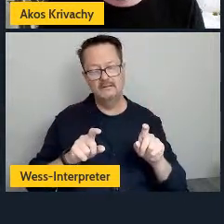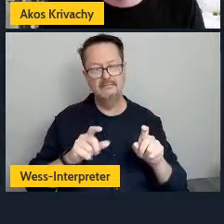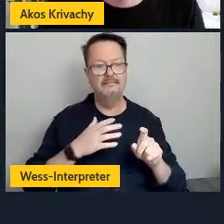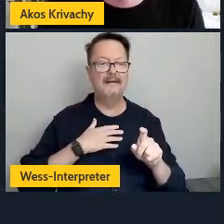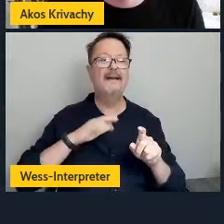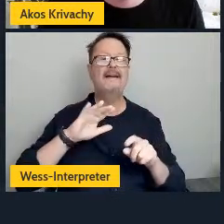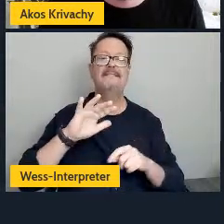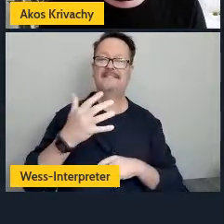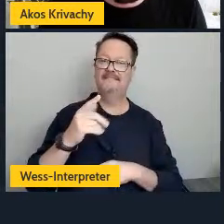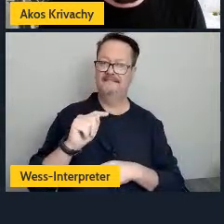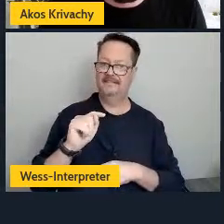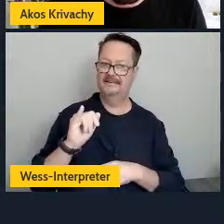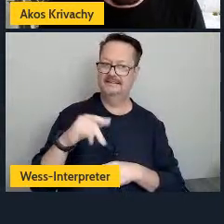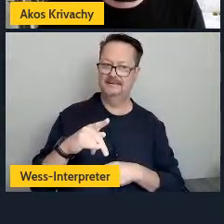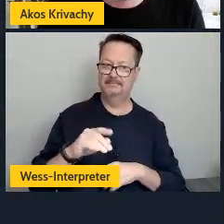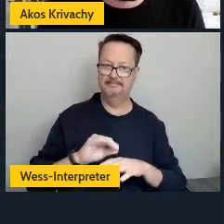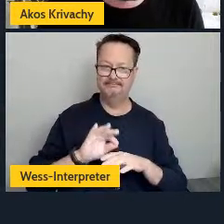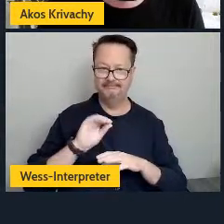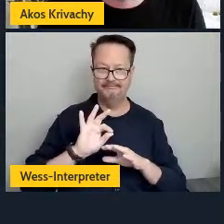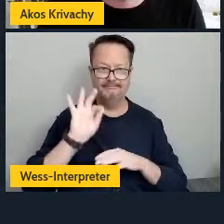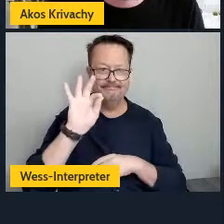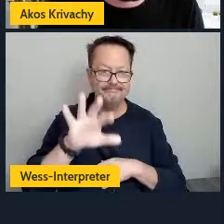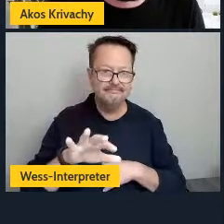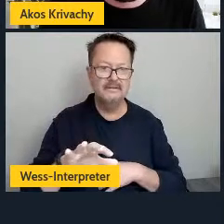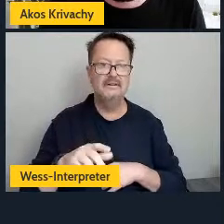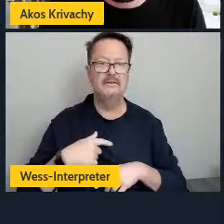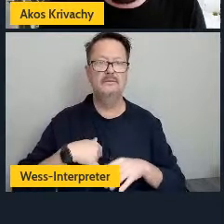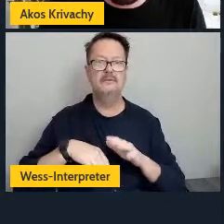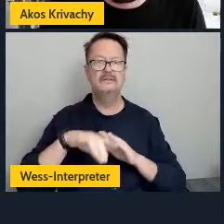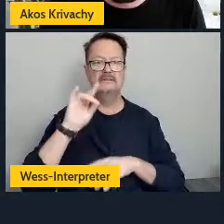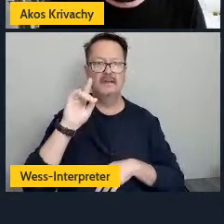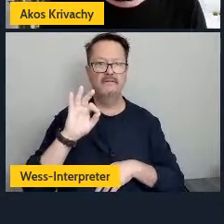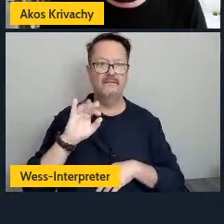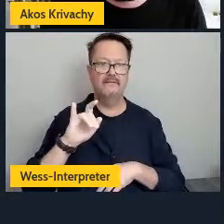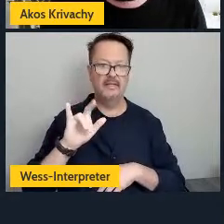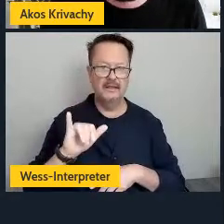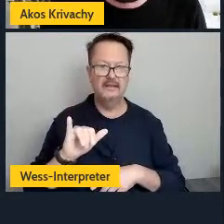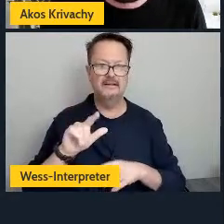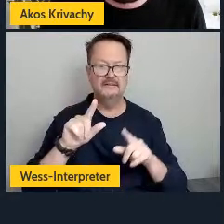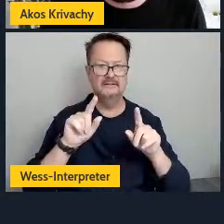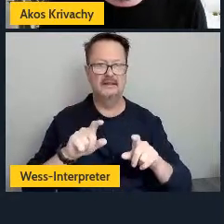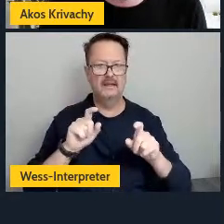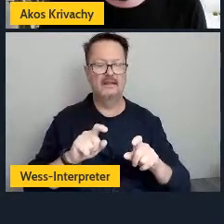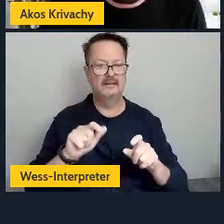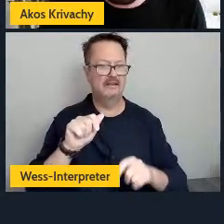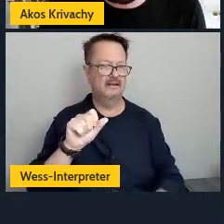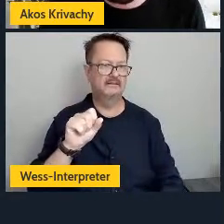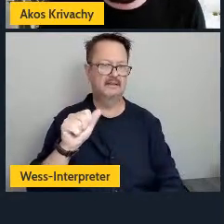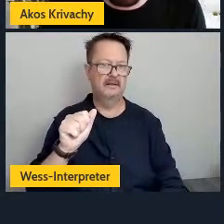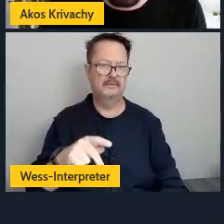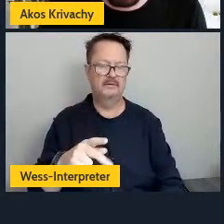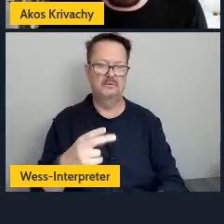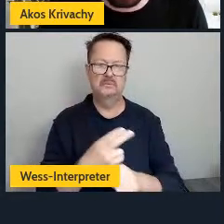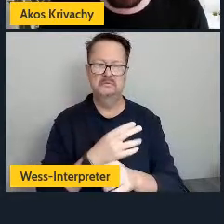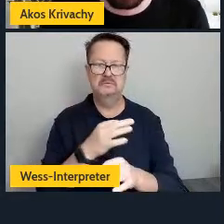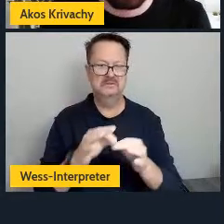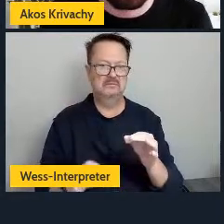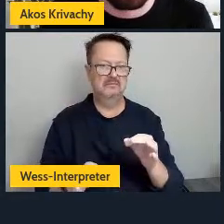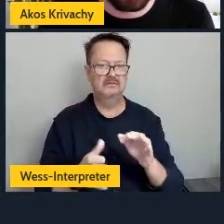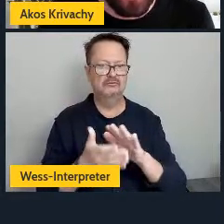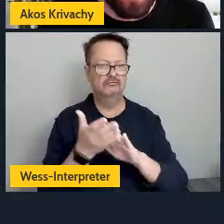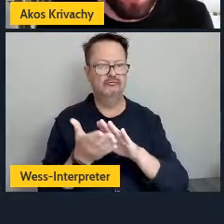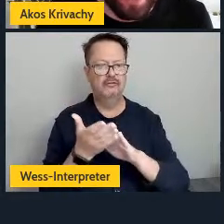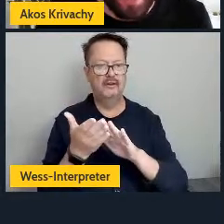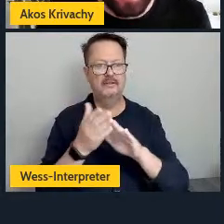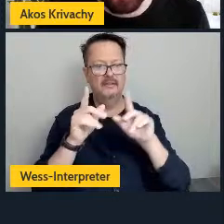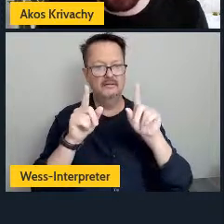tip is to discover flaky tests as soon as possible as you can. We use a simple strategy of just running these tests